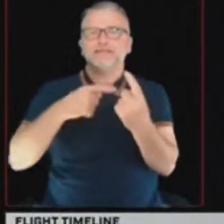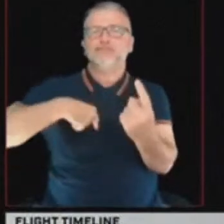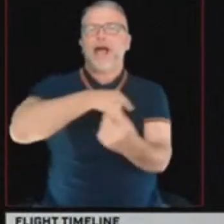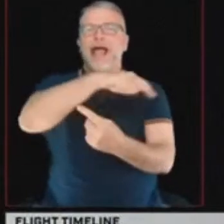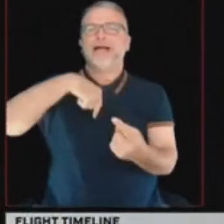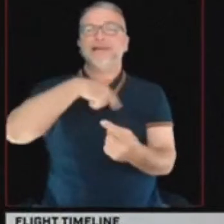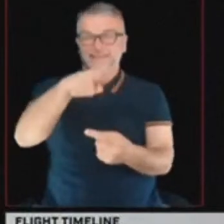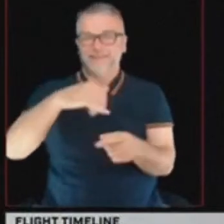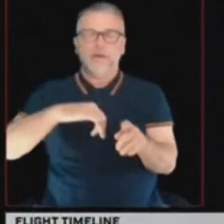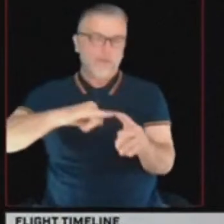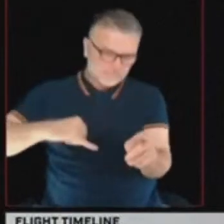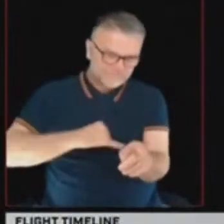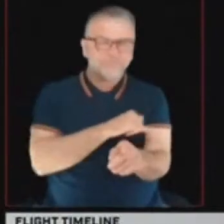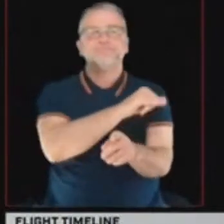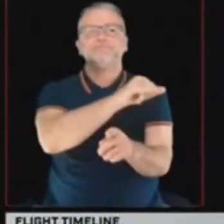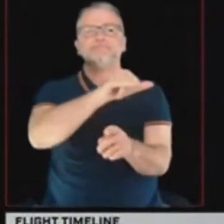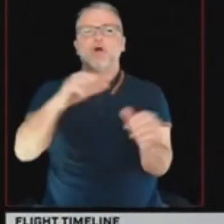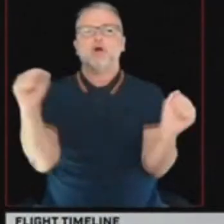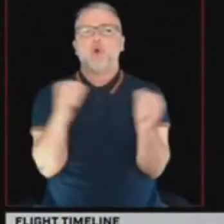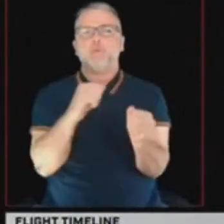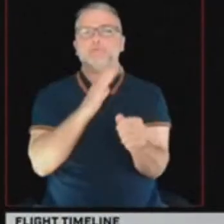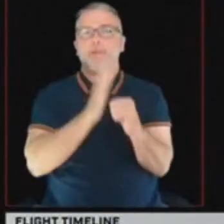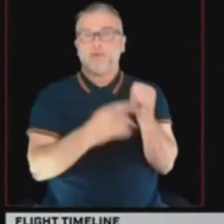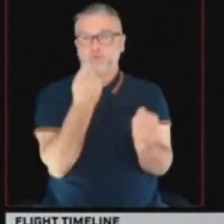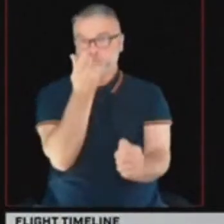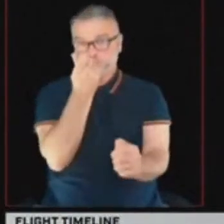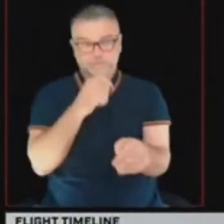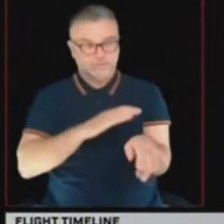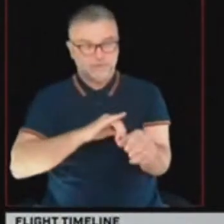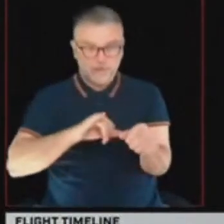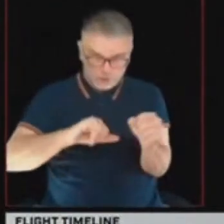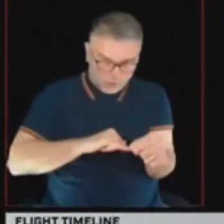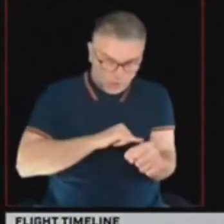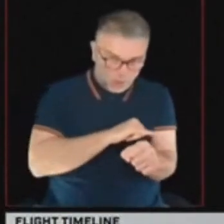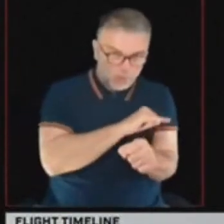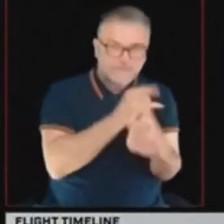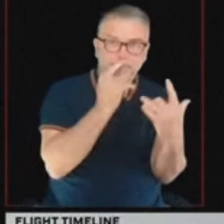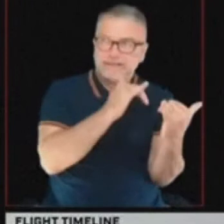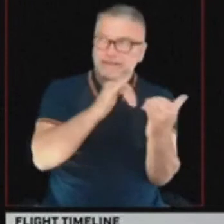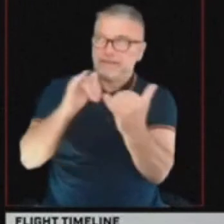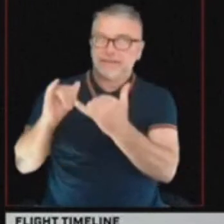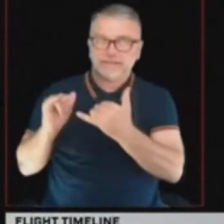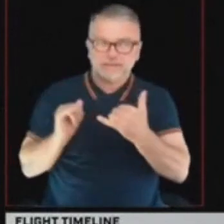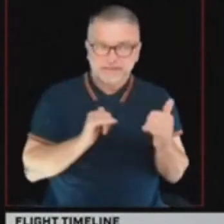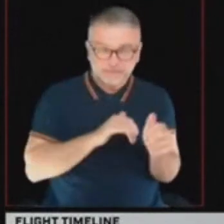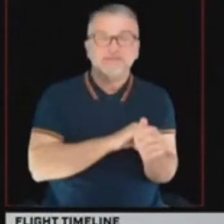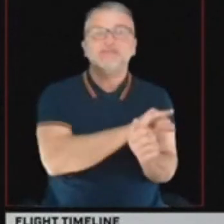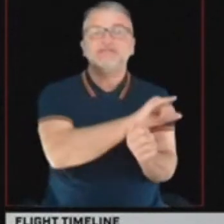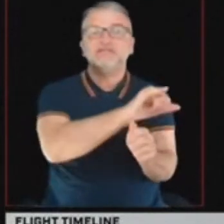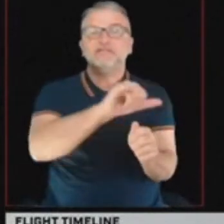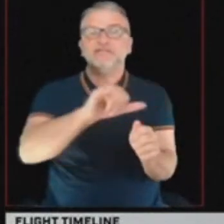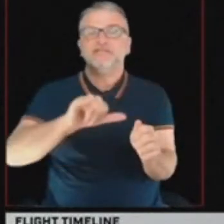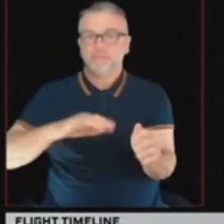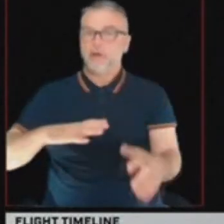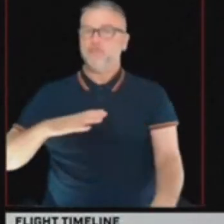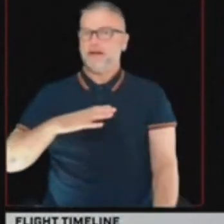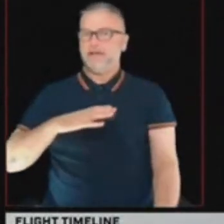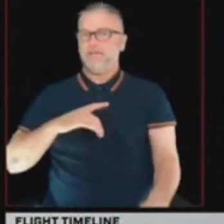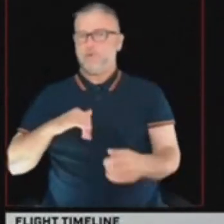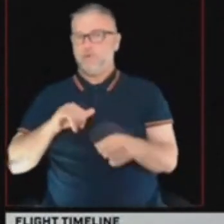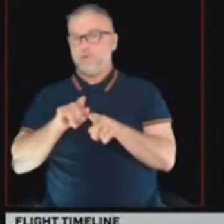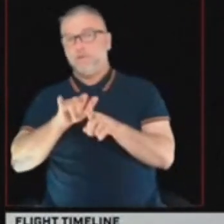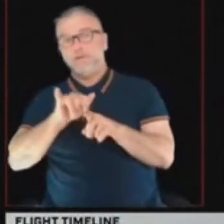moving into our coal pass in just a moment. We are still on track for our previously advertised drop